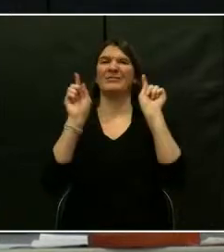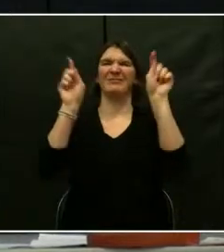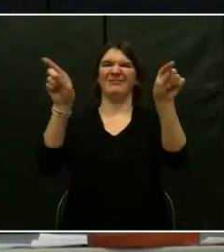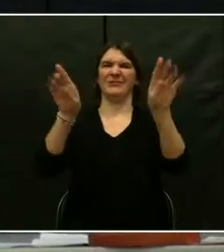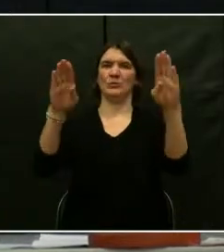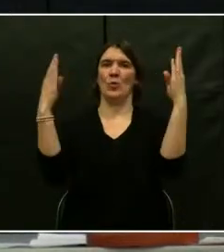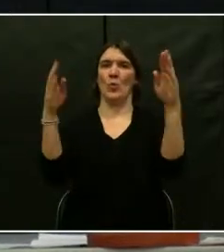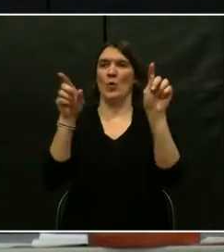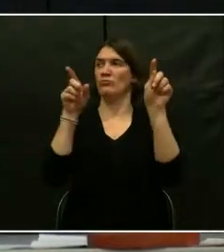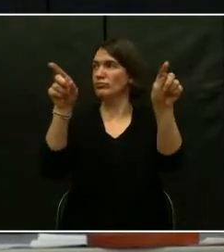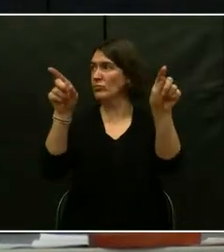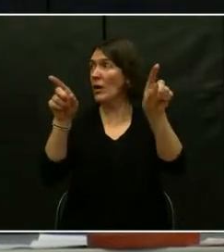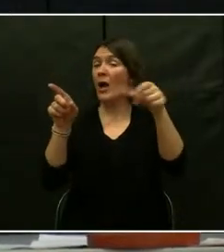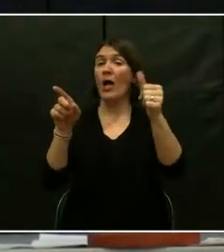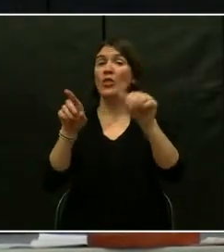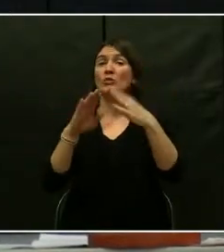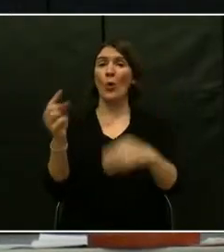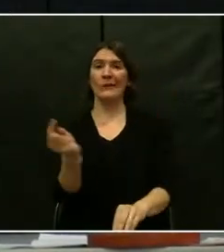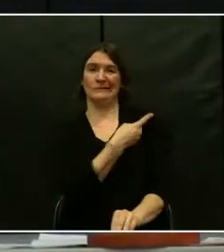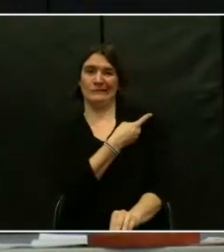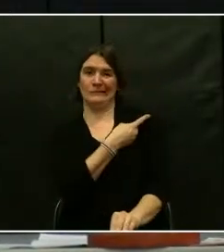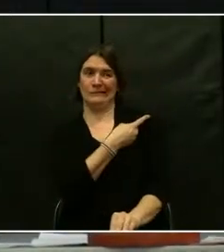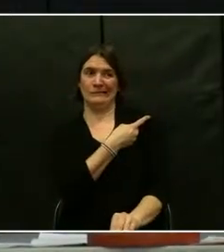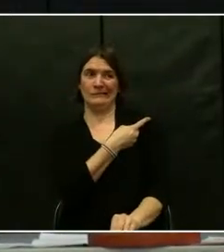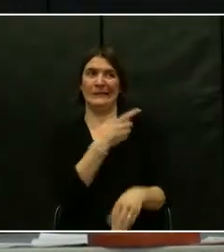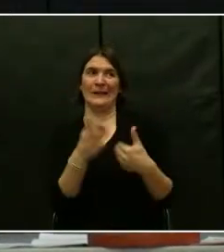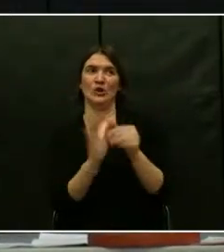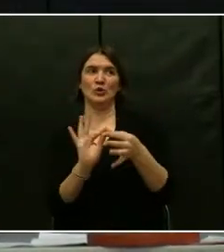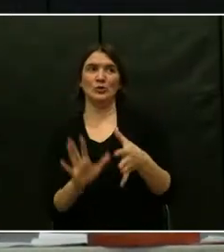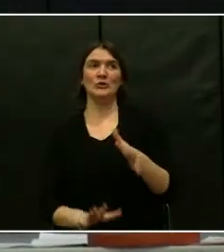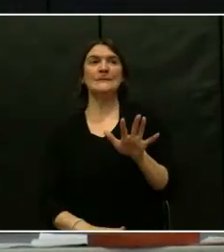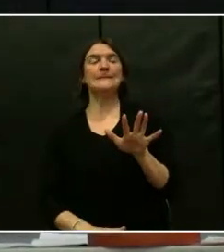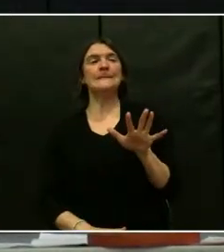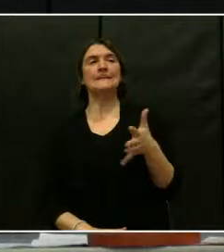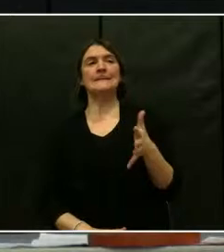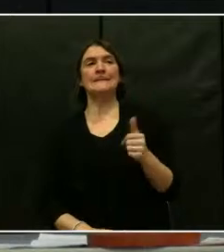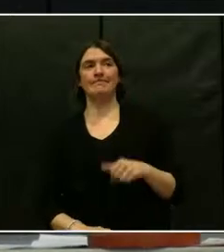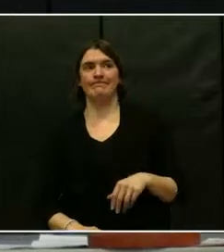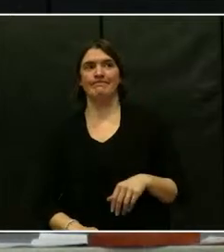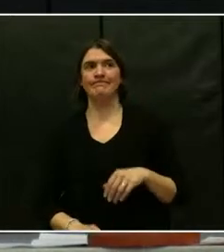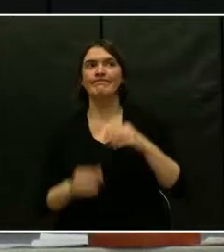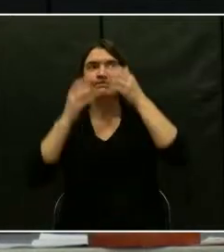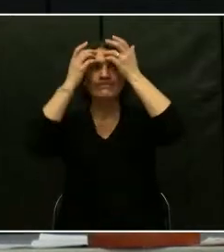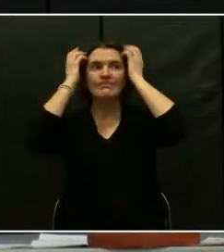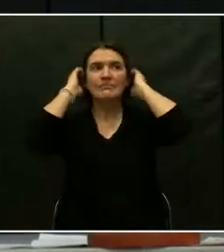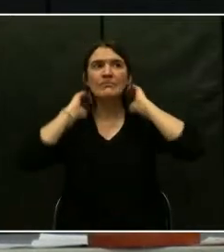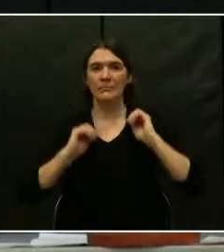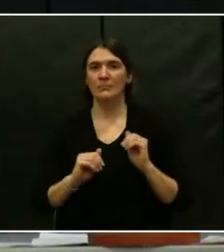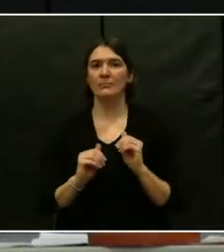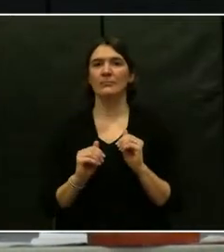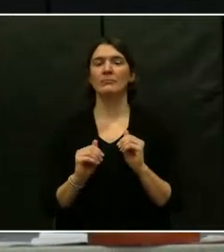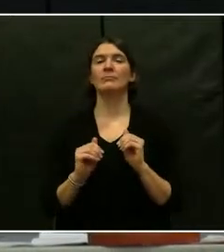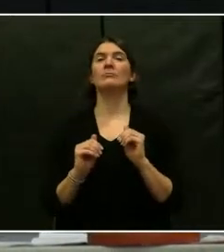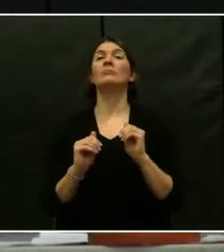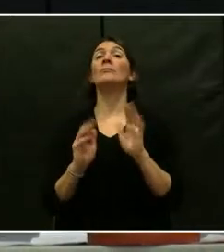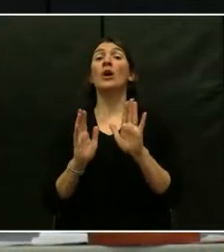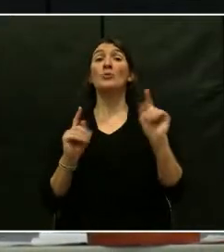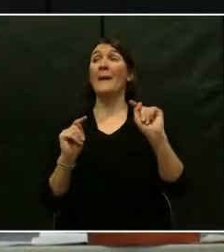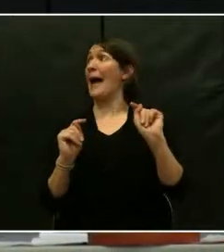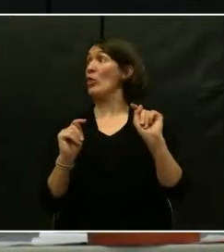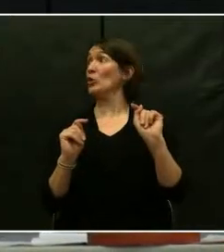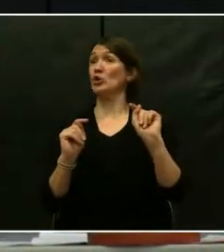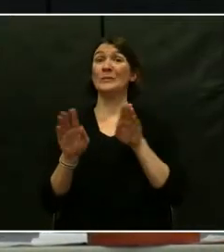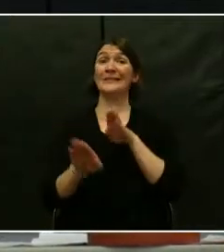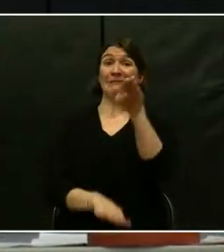gymnasium there's also an exit over here that'll take you out to uh the front of the high school the restrooms are out to